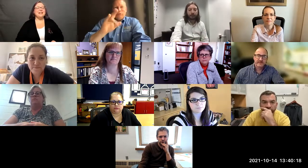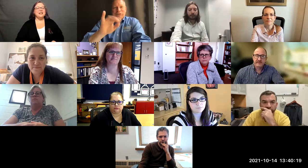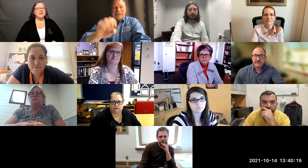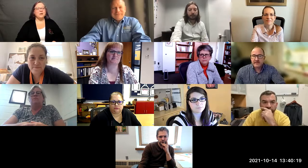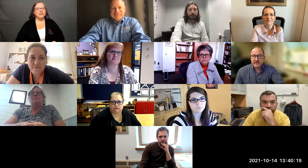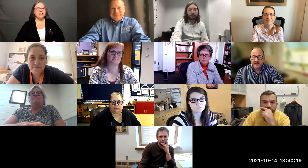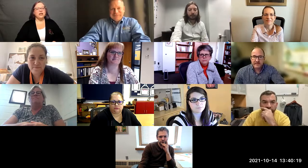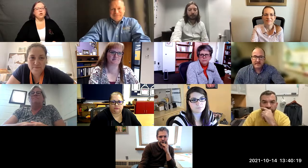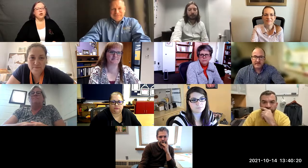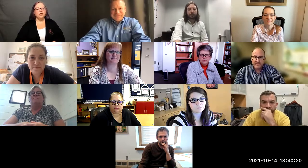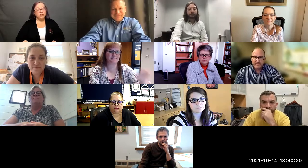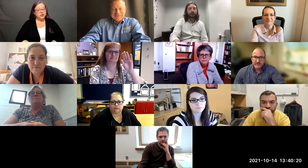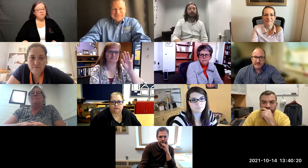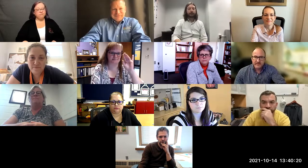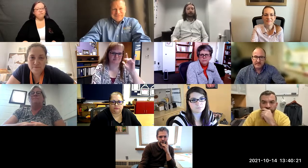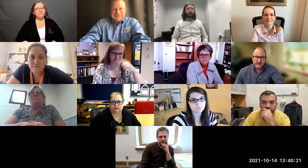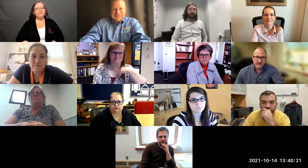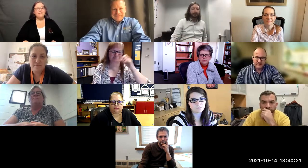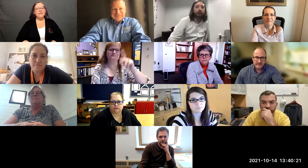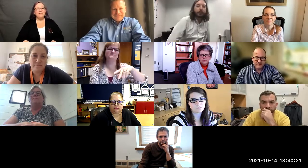Great, thank you so much. And then we'll go to Julie.